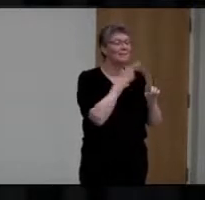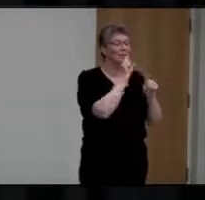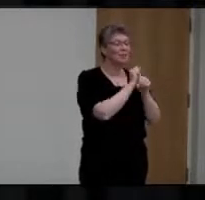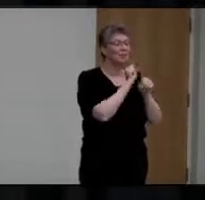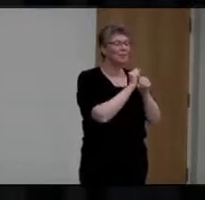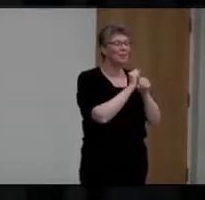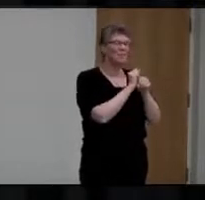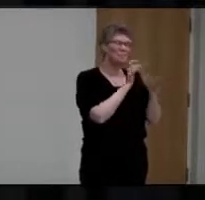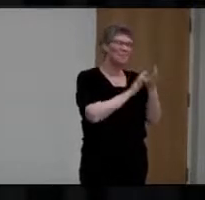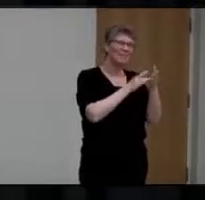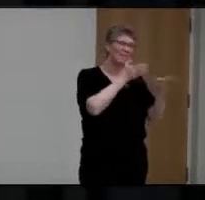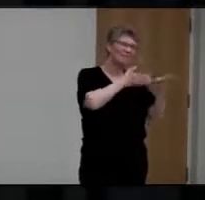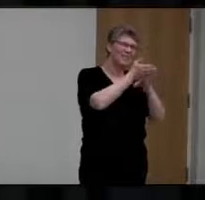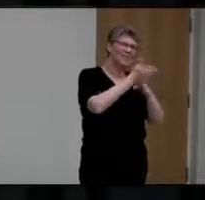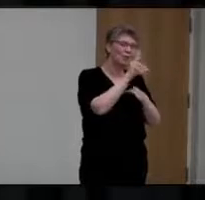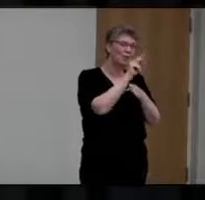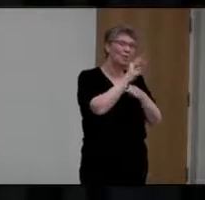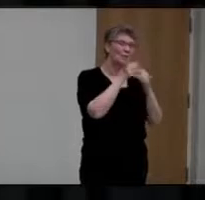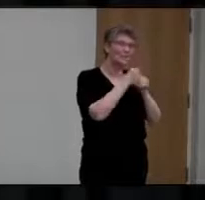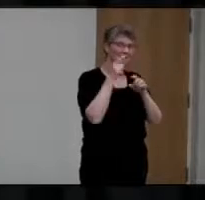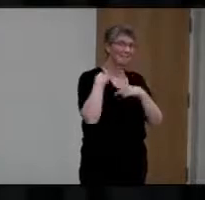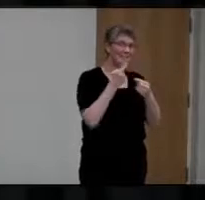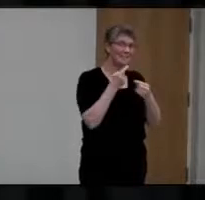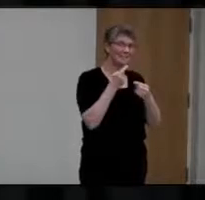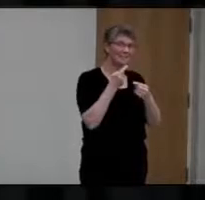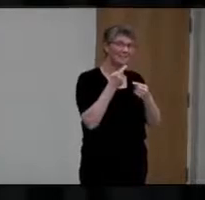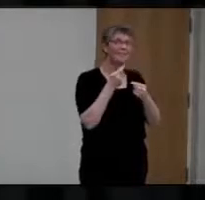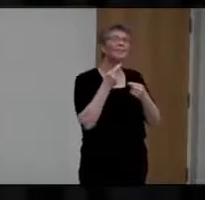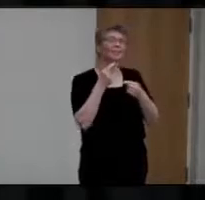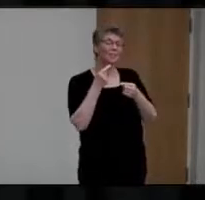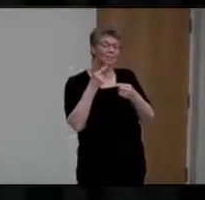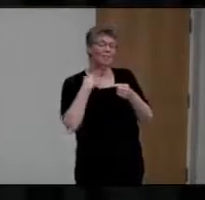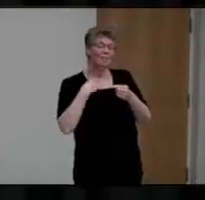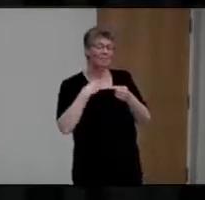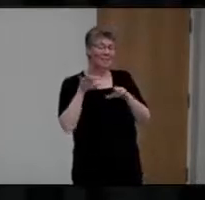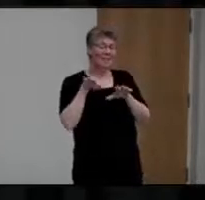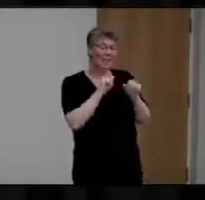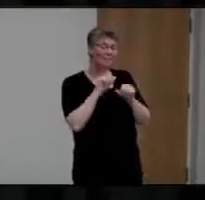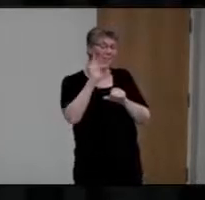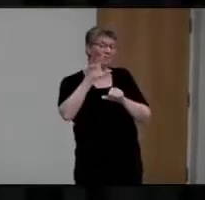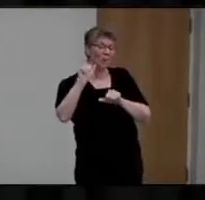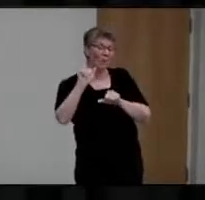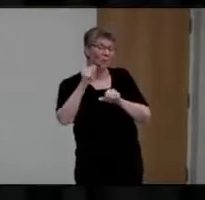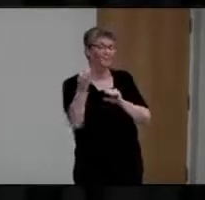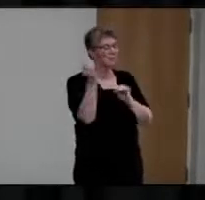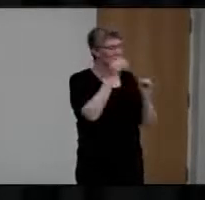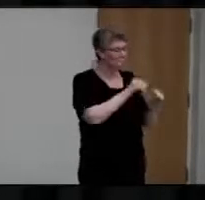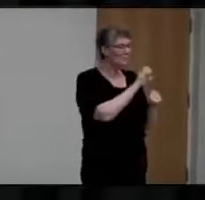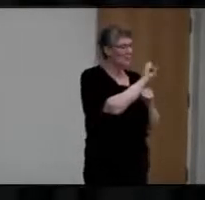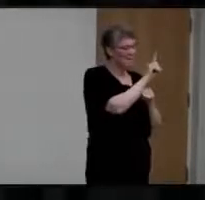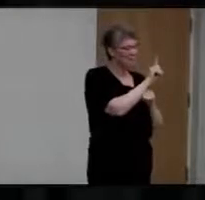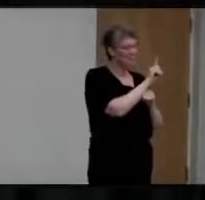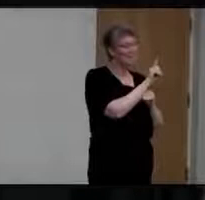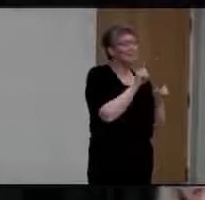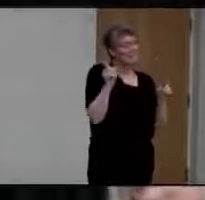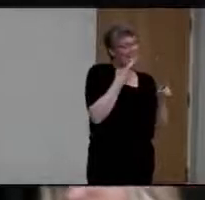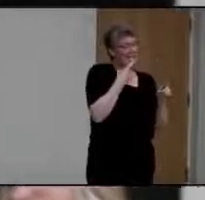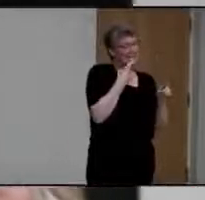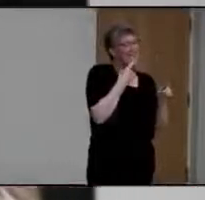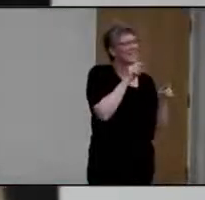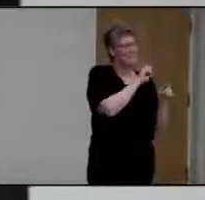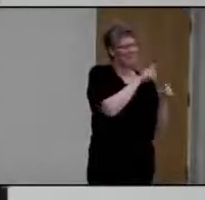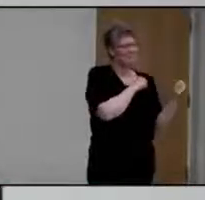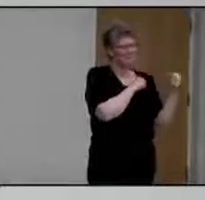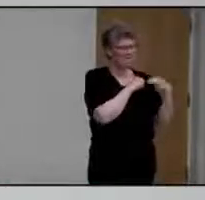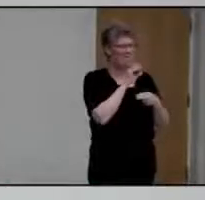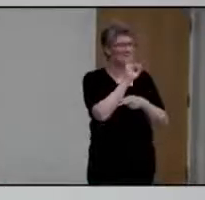Florida to Edmonton, says Edmonton blows Florida out of the water. And rounding out our panel is Dr.